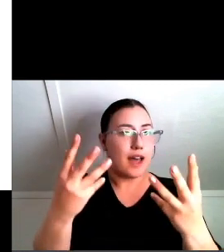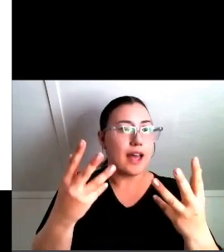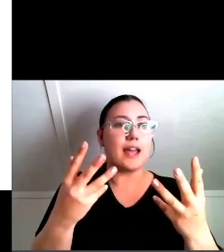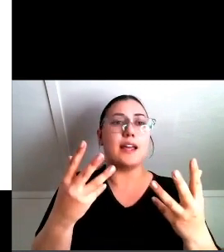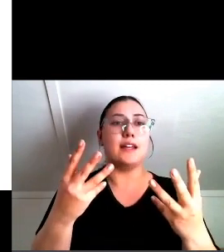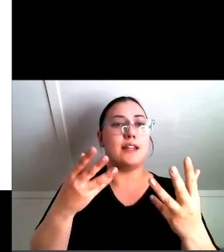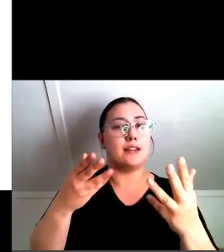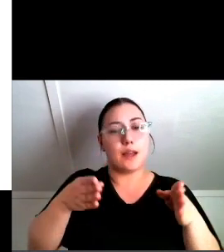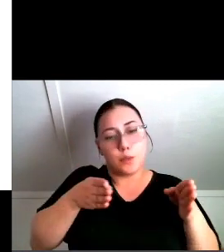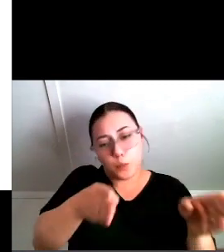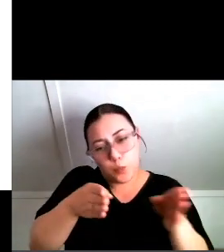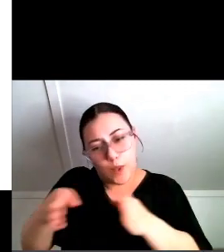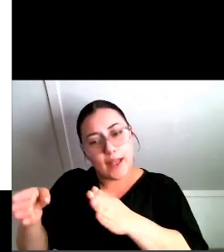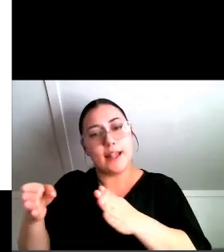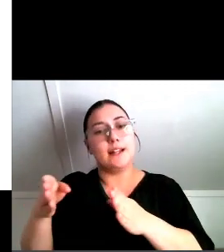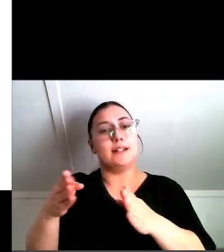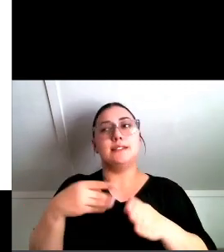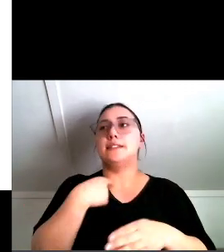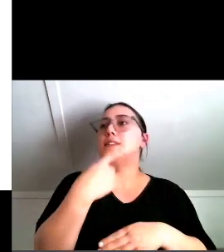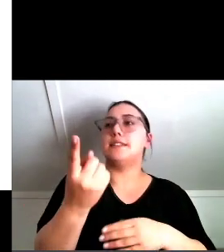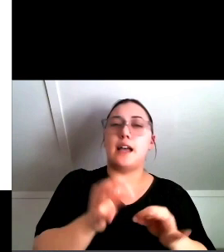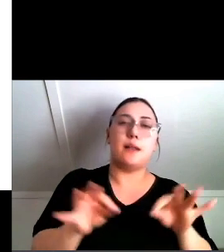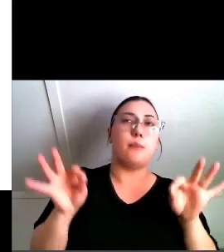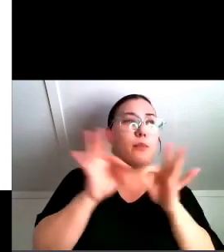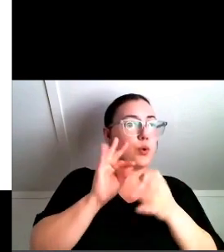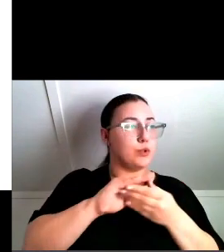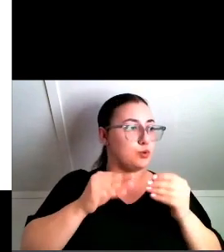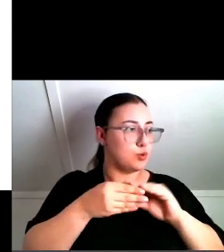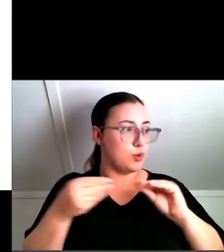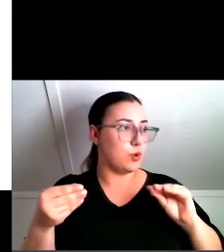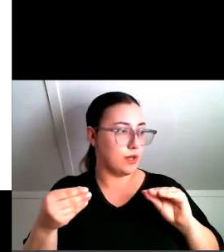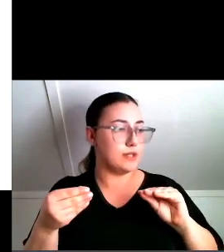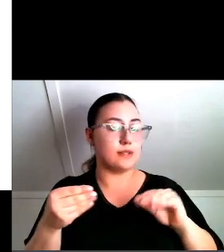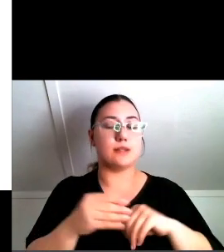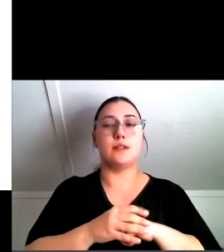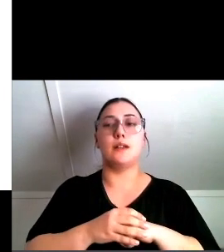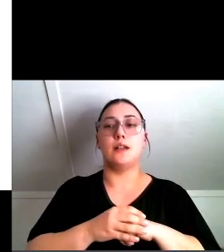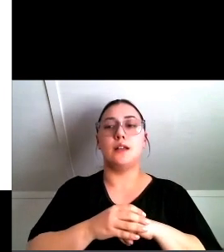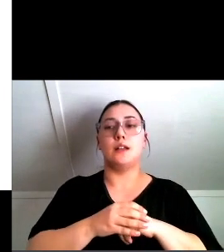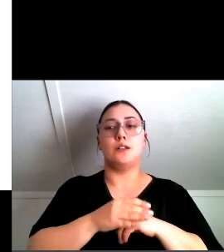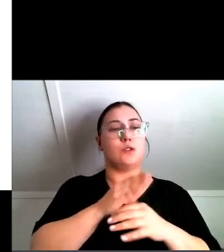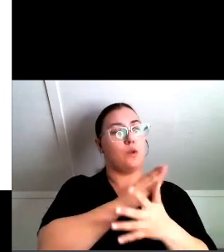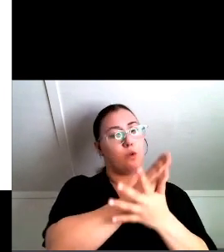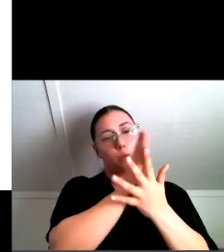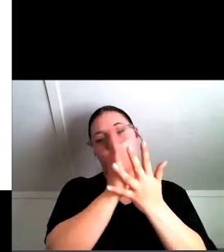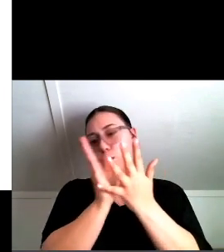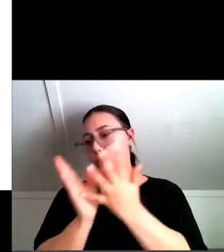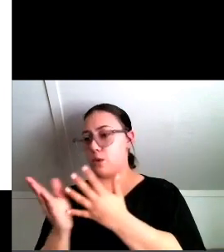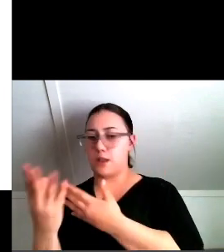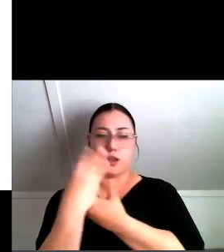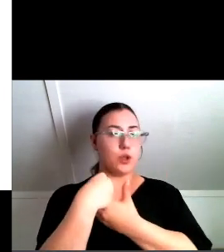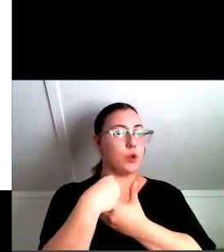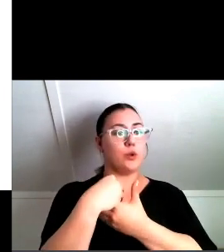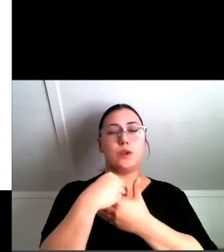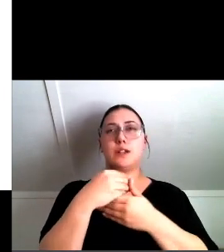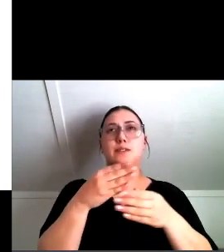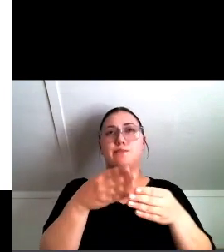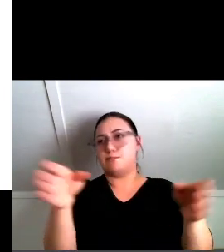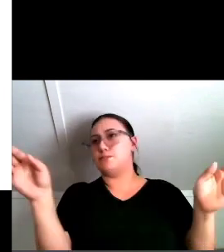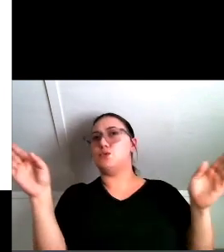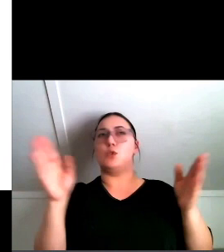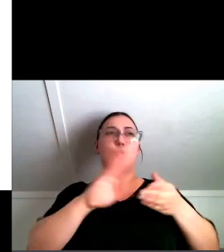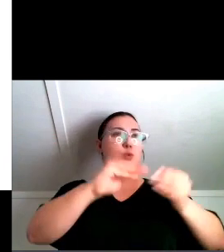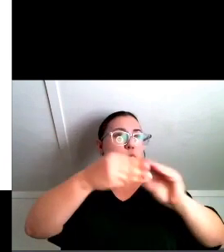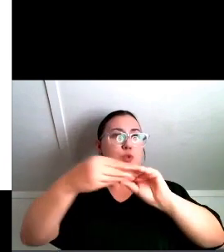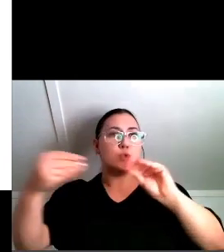me, this started and is part of a broader set of narratives that really reshaping digital humanities. I'm always mindful